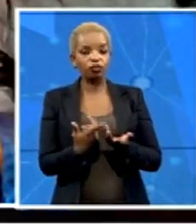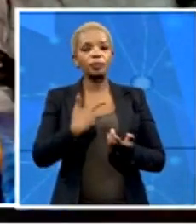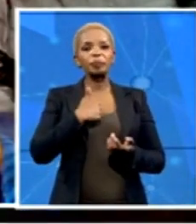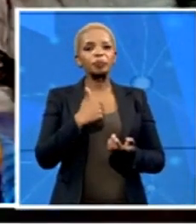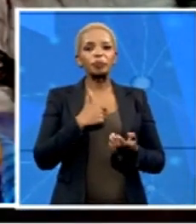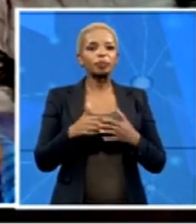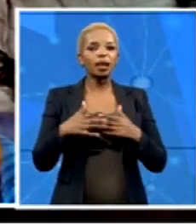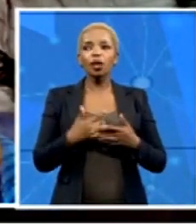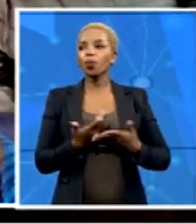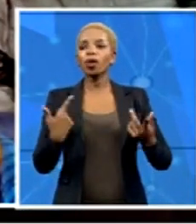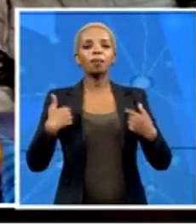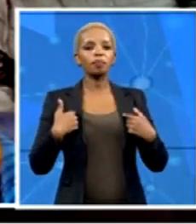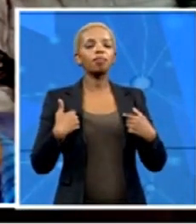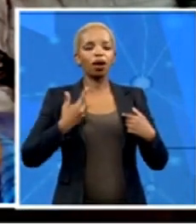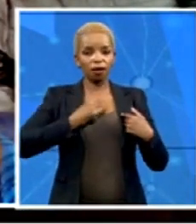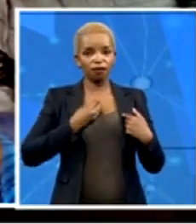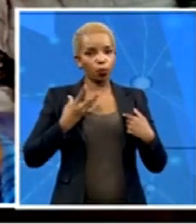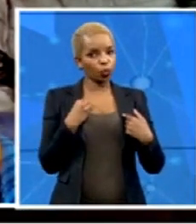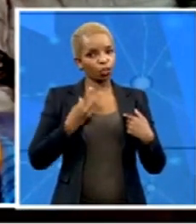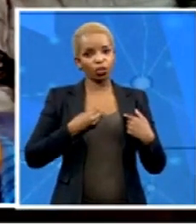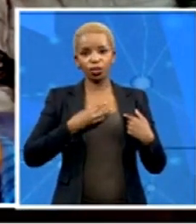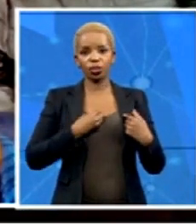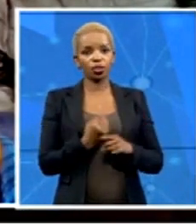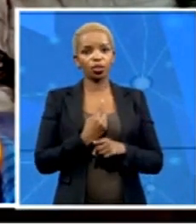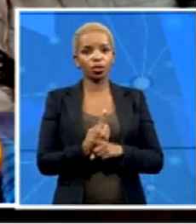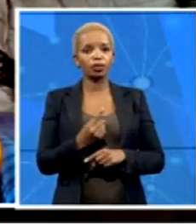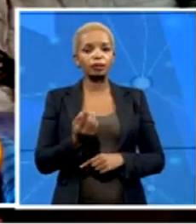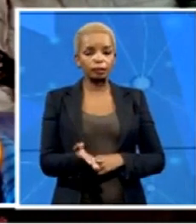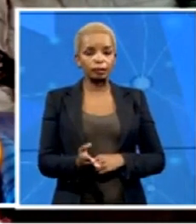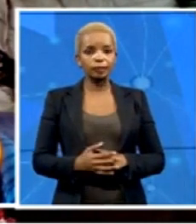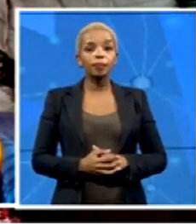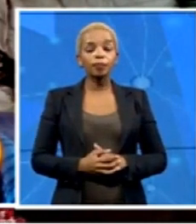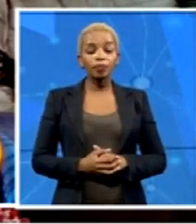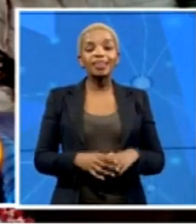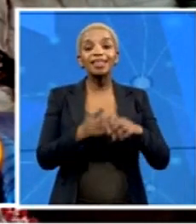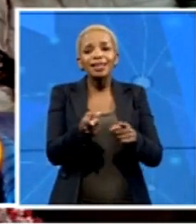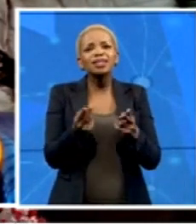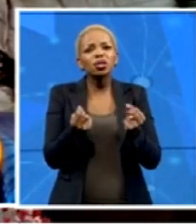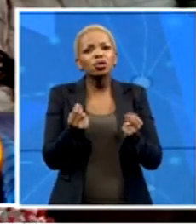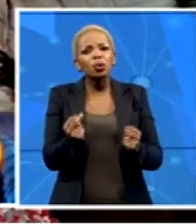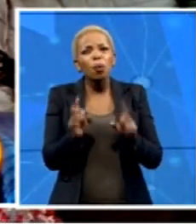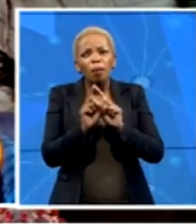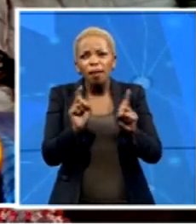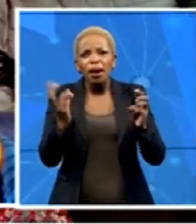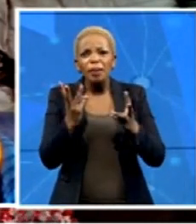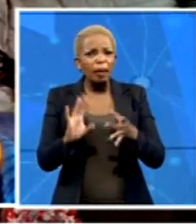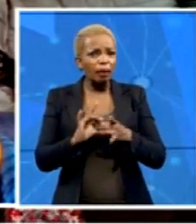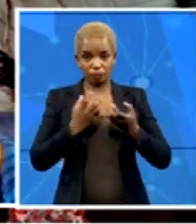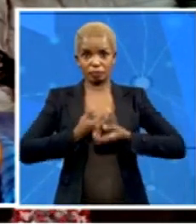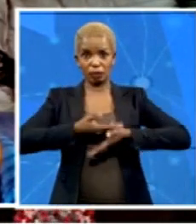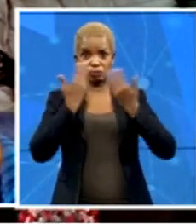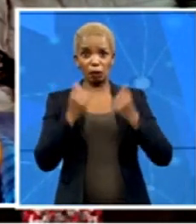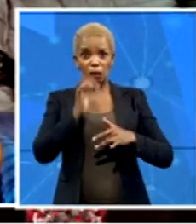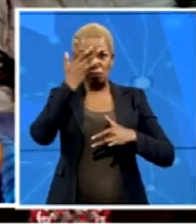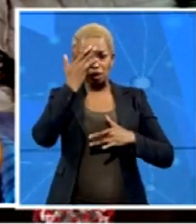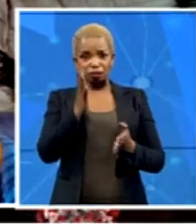something new for most of our viewers out there, but you've been doing these hygiene protocols, I guess, for the last 10